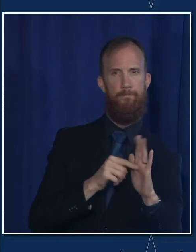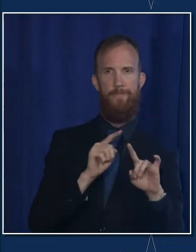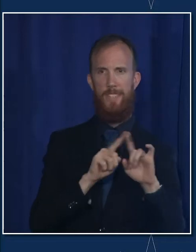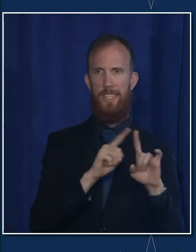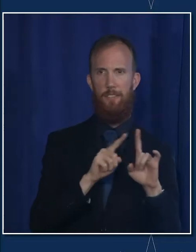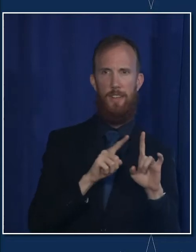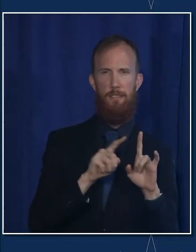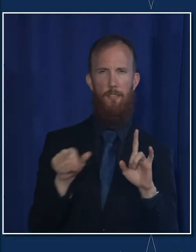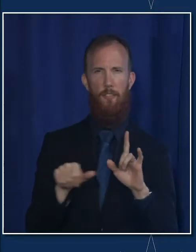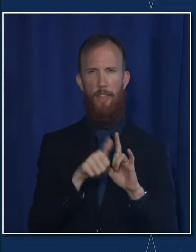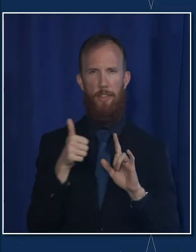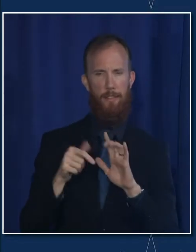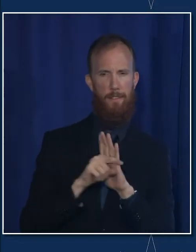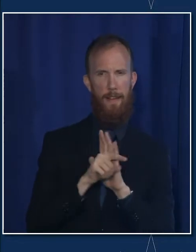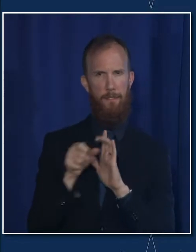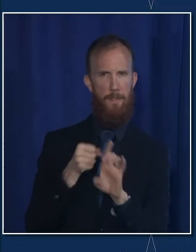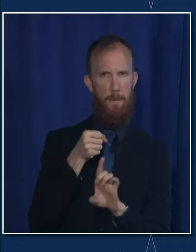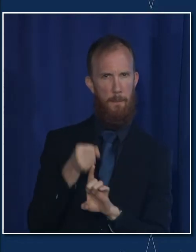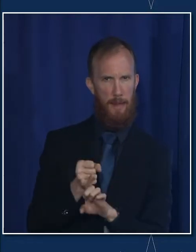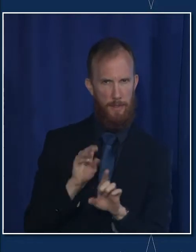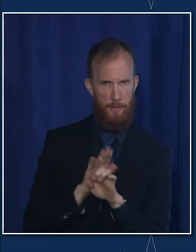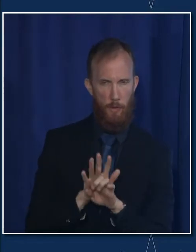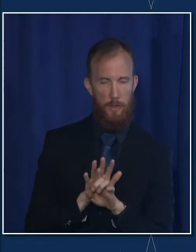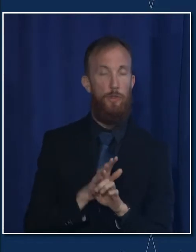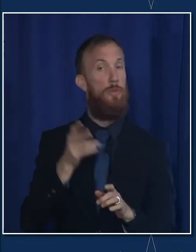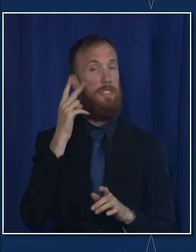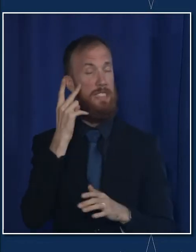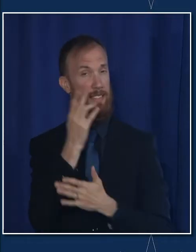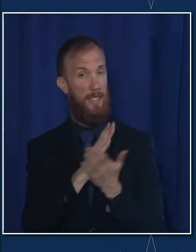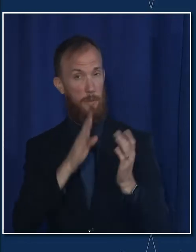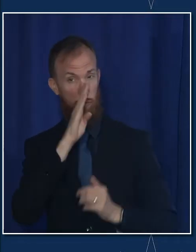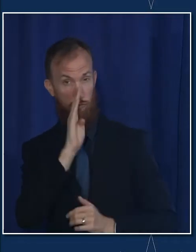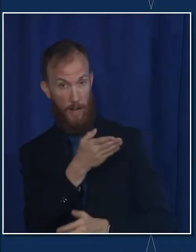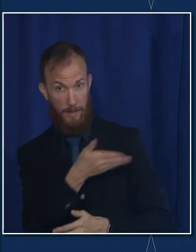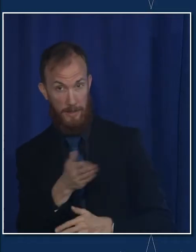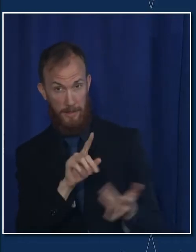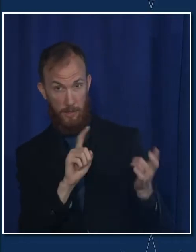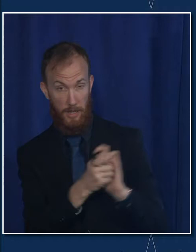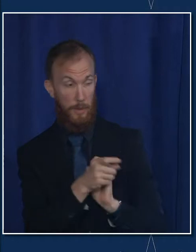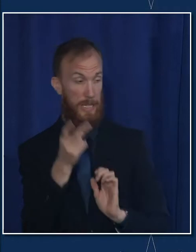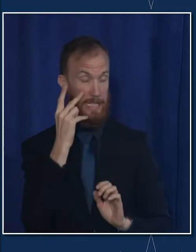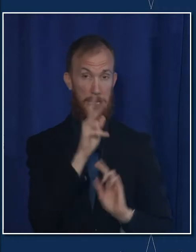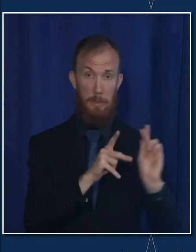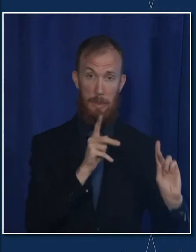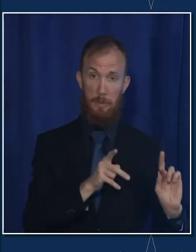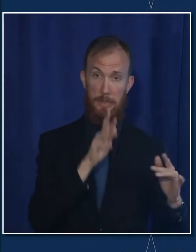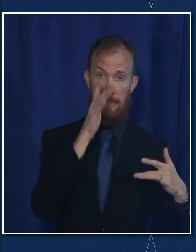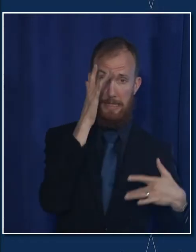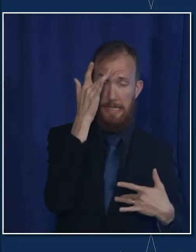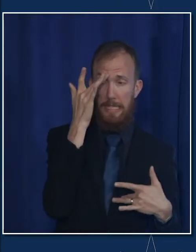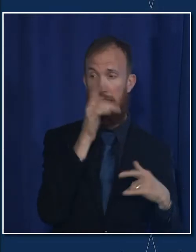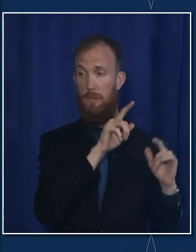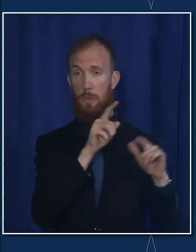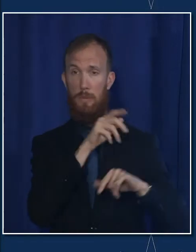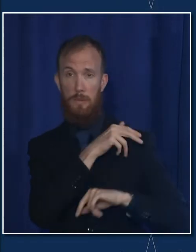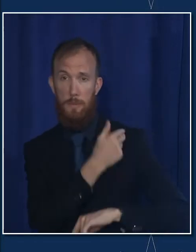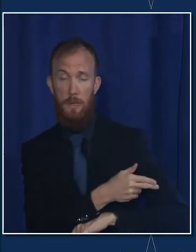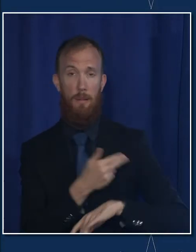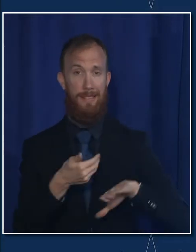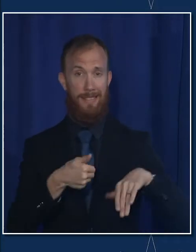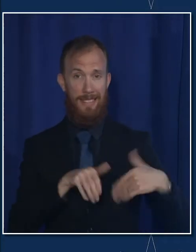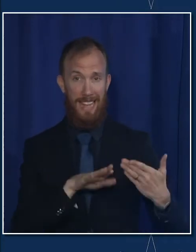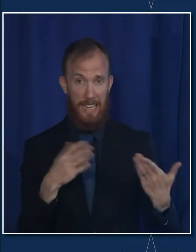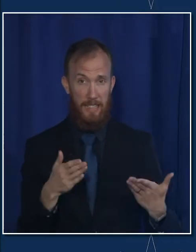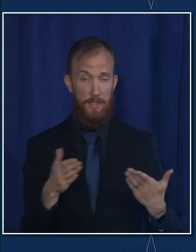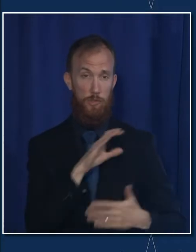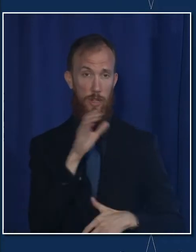addition to the huge direct effects where we've seen so many people obviously get sick, be hospitalized, and even die in Chicago, we've